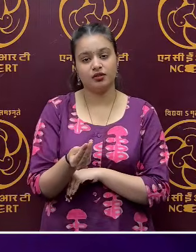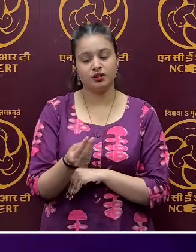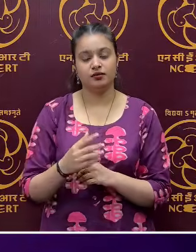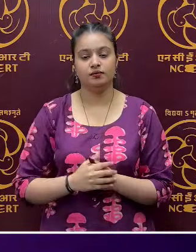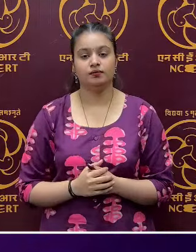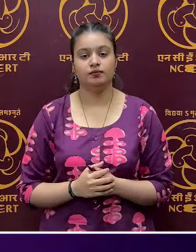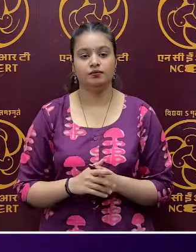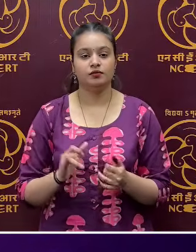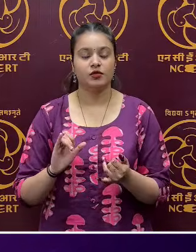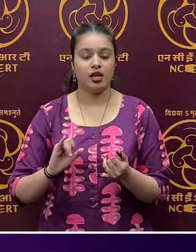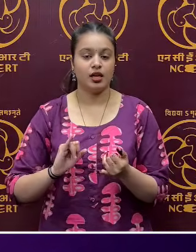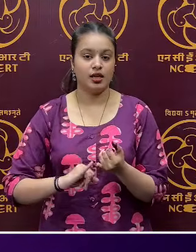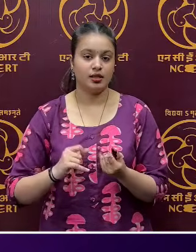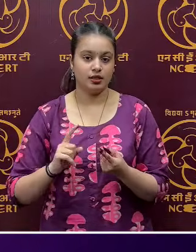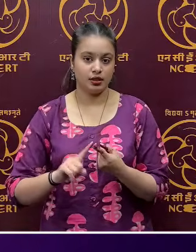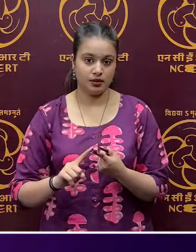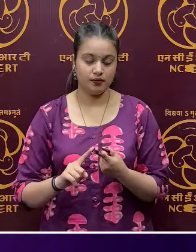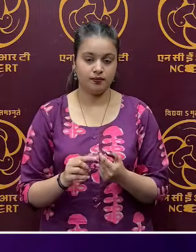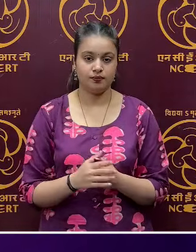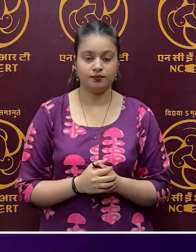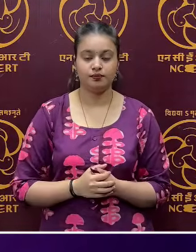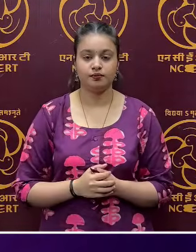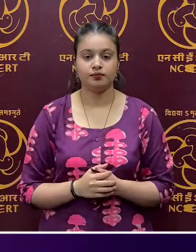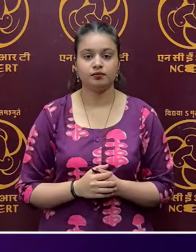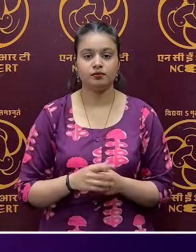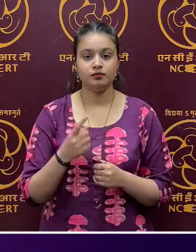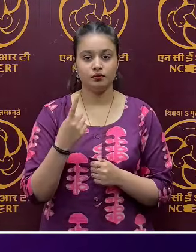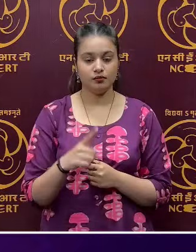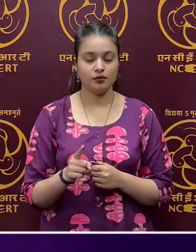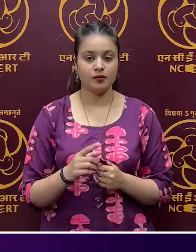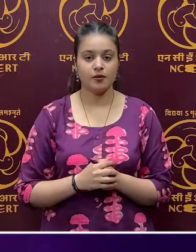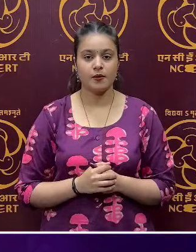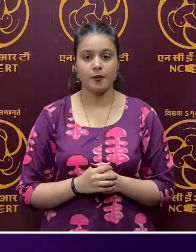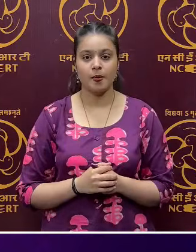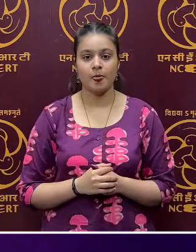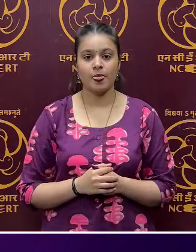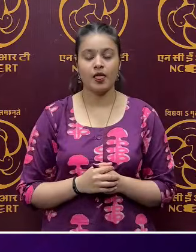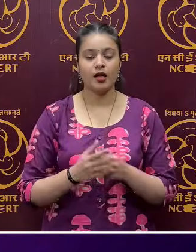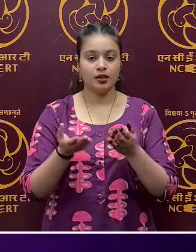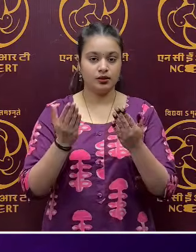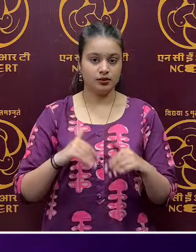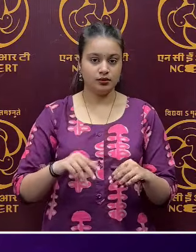wear appropriate clothing for the weather. Right. Okay. Second one,